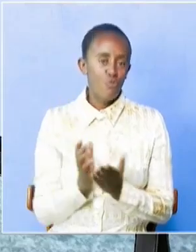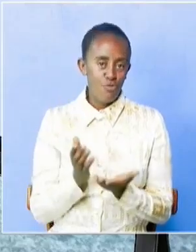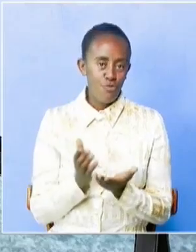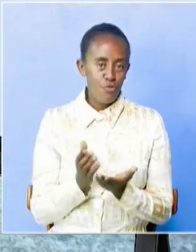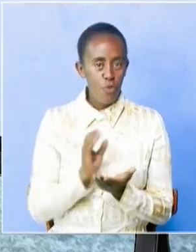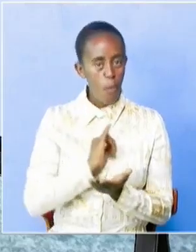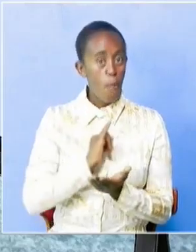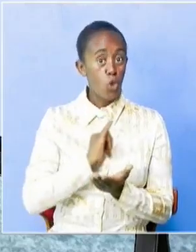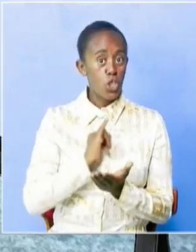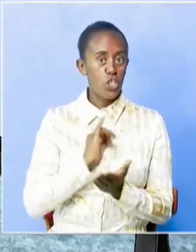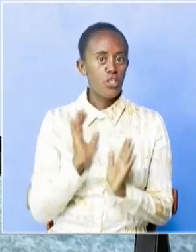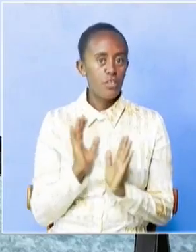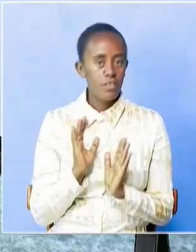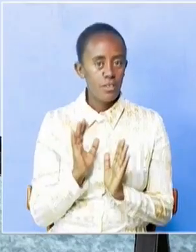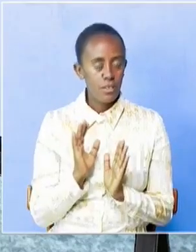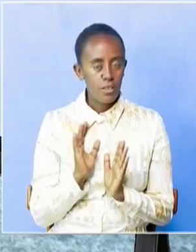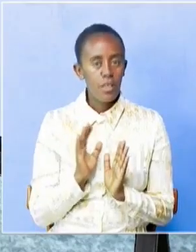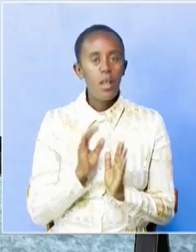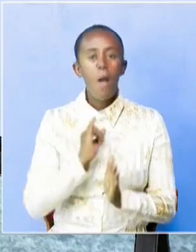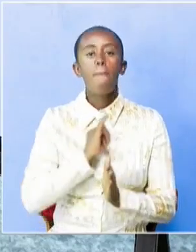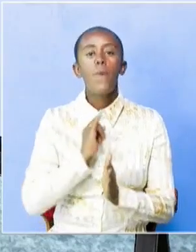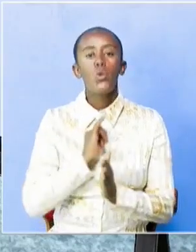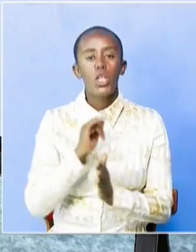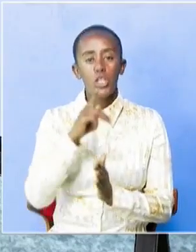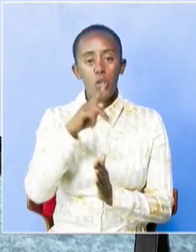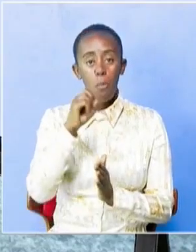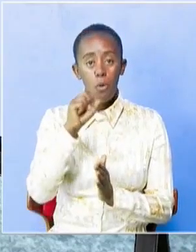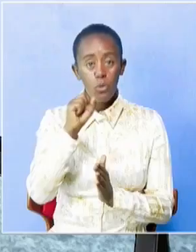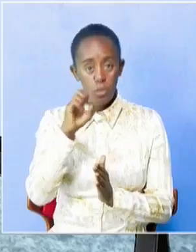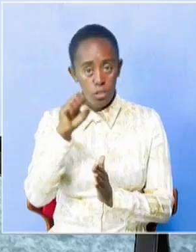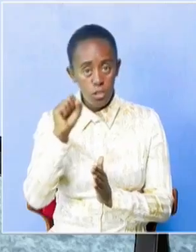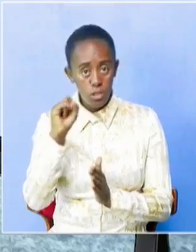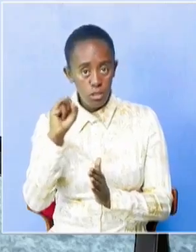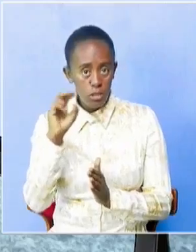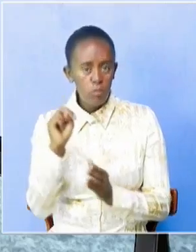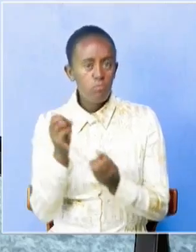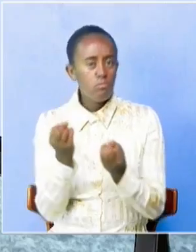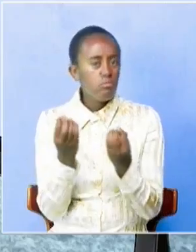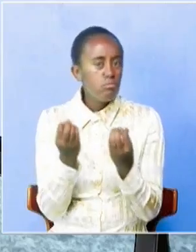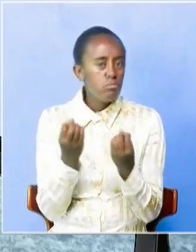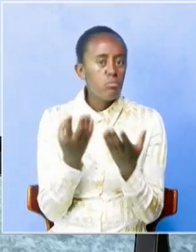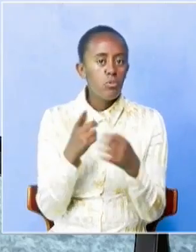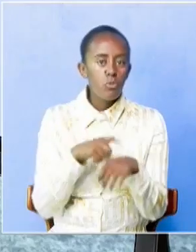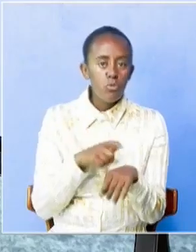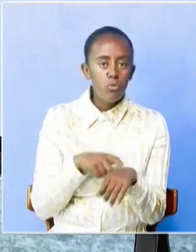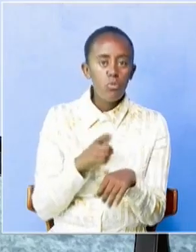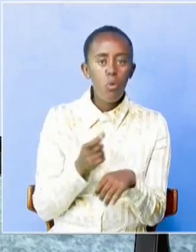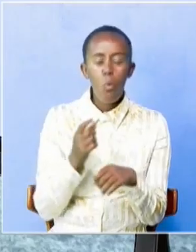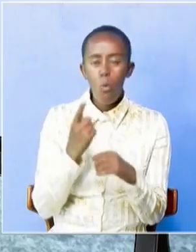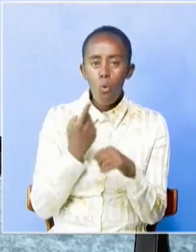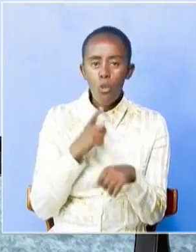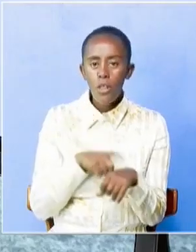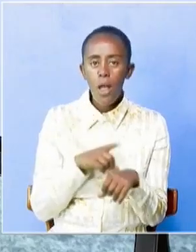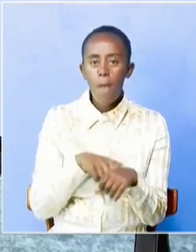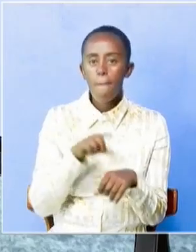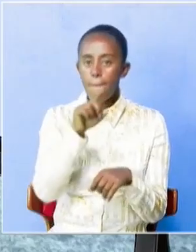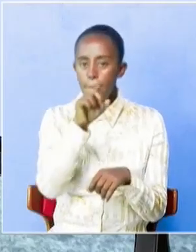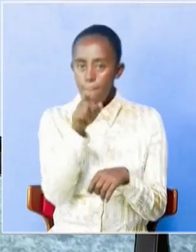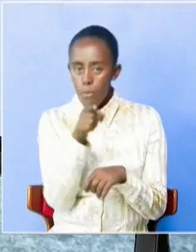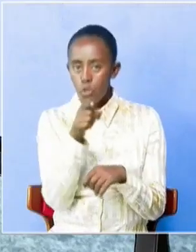possession. And in possession, we use a lot of time, almost all the time, we